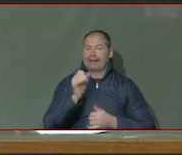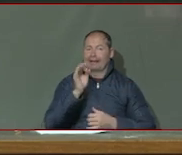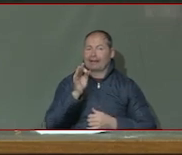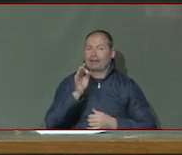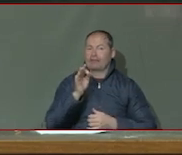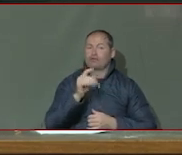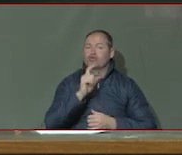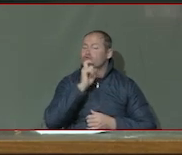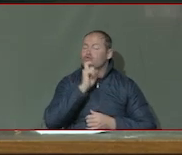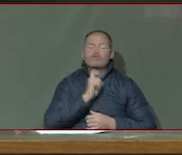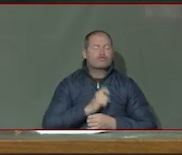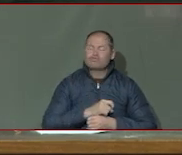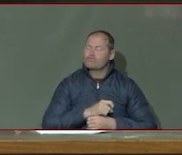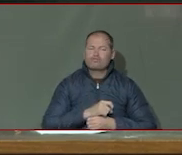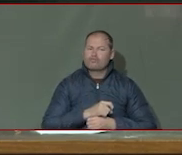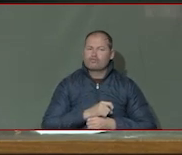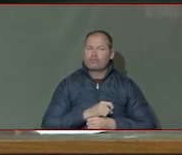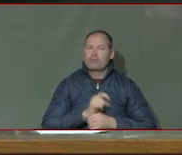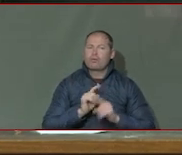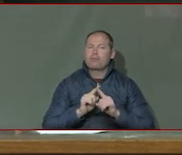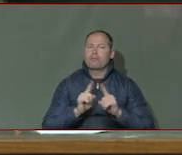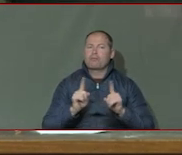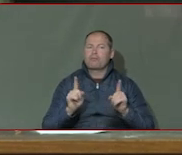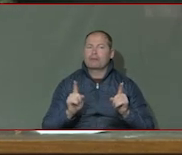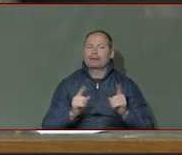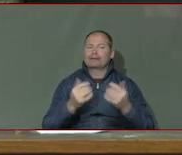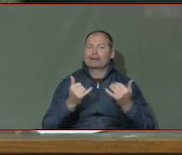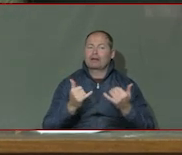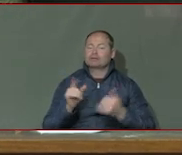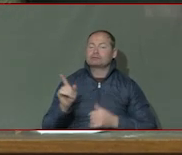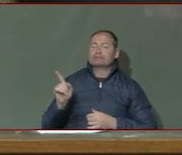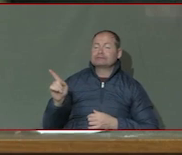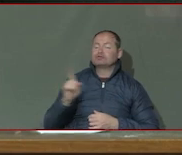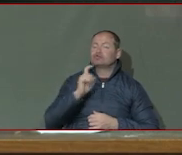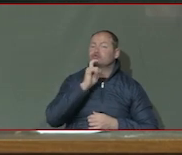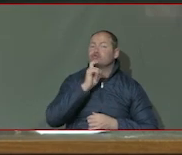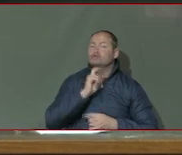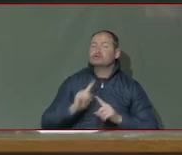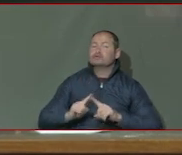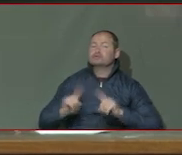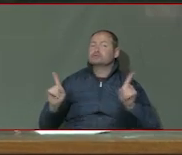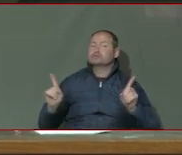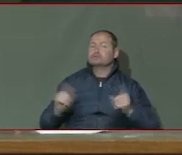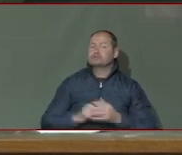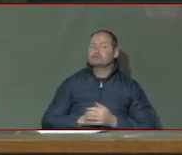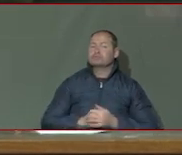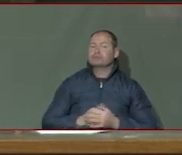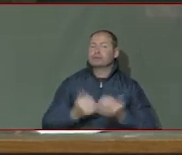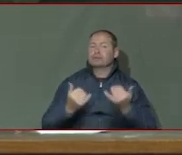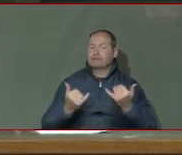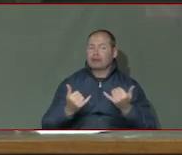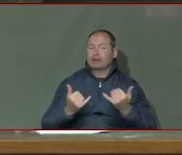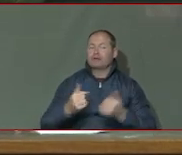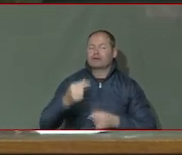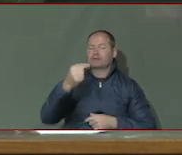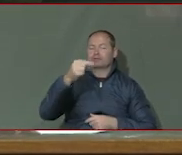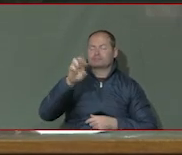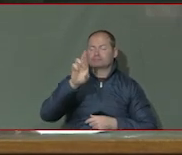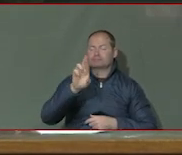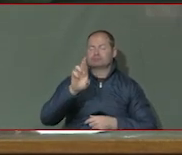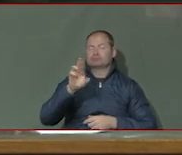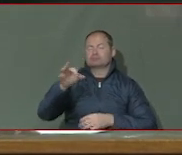this equation, but you use y is equal to mx plus c, substitute the gradient, which is a